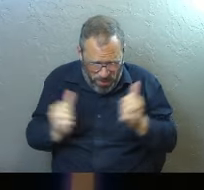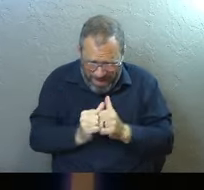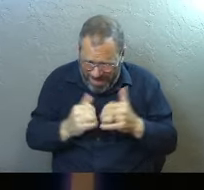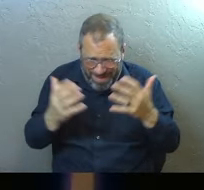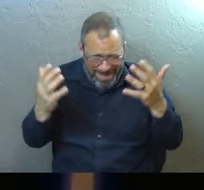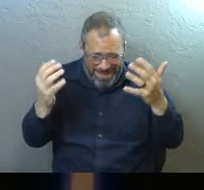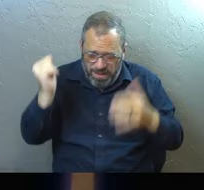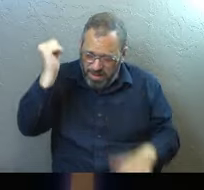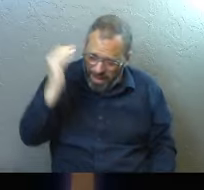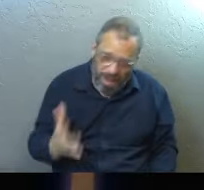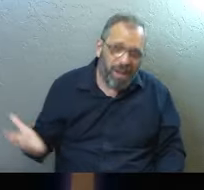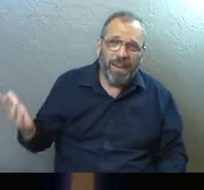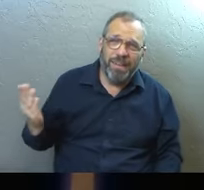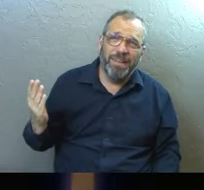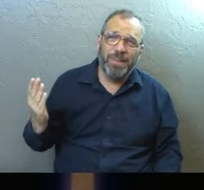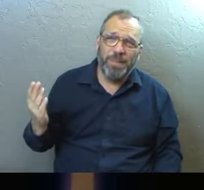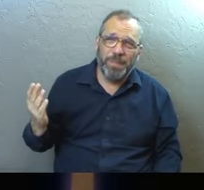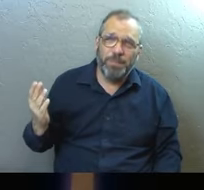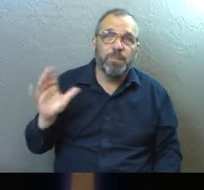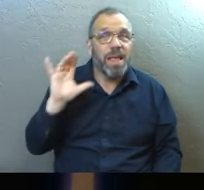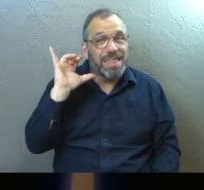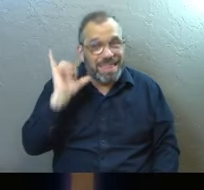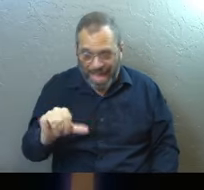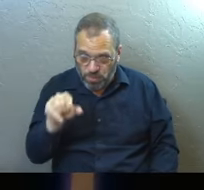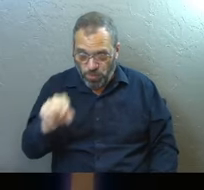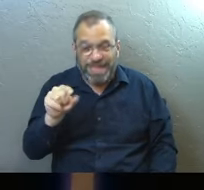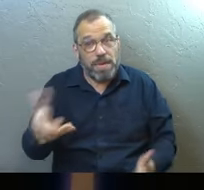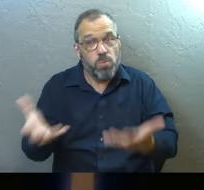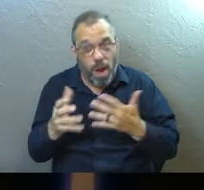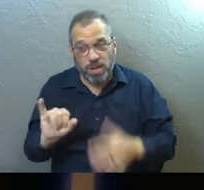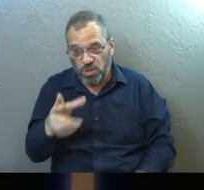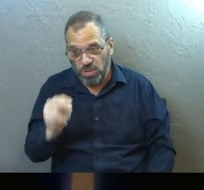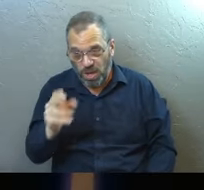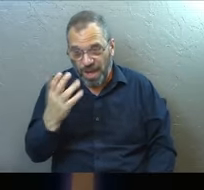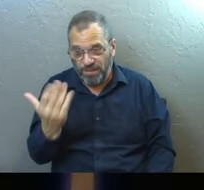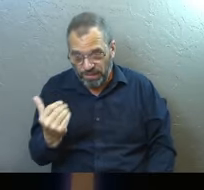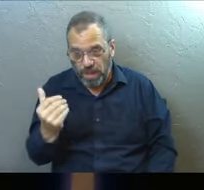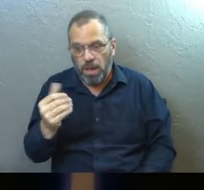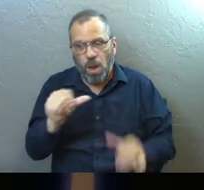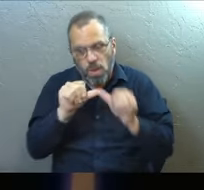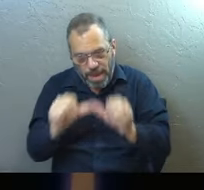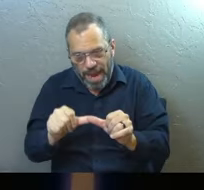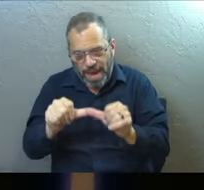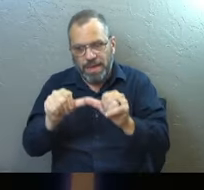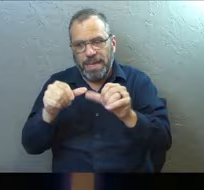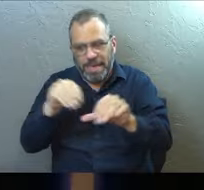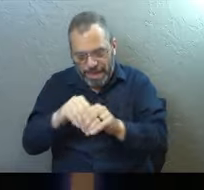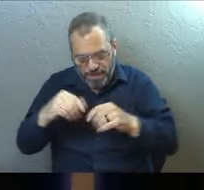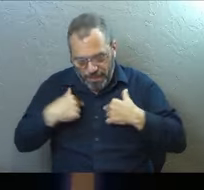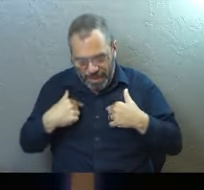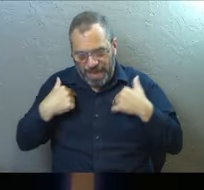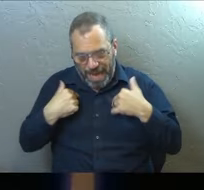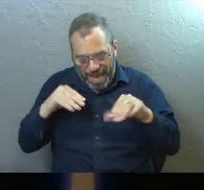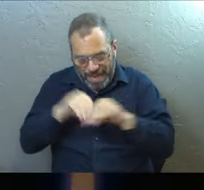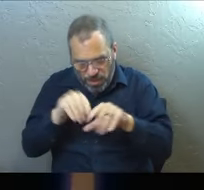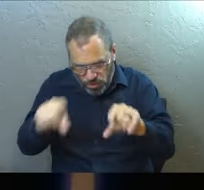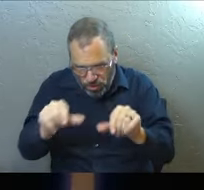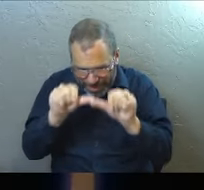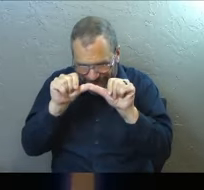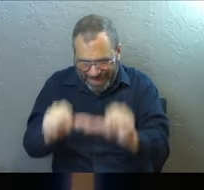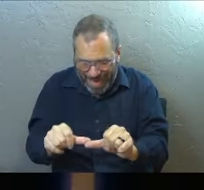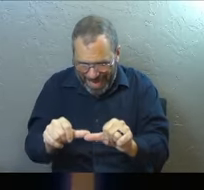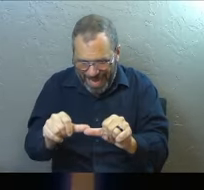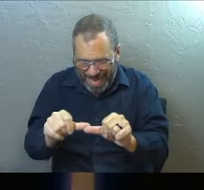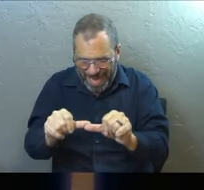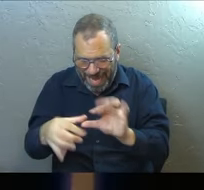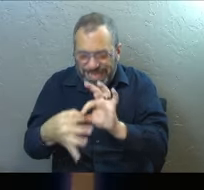with God. And so that's this thing he wants for us. He says, remain in me and I'll remain in you. Stay.